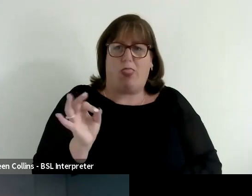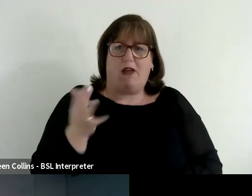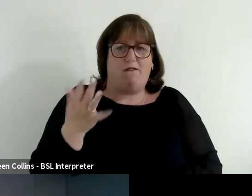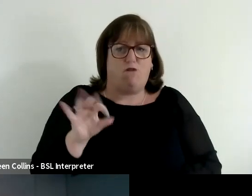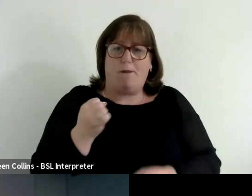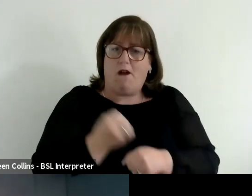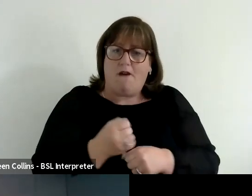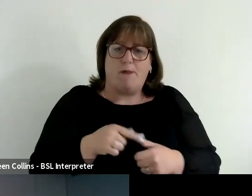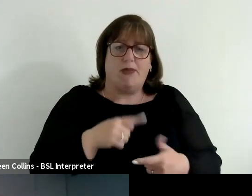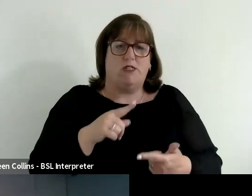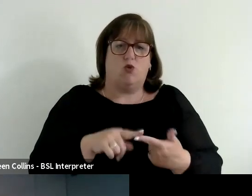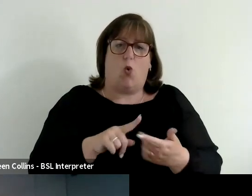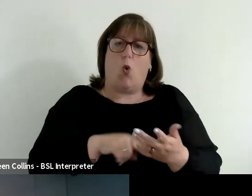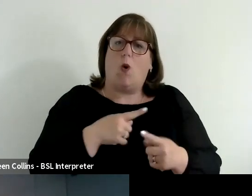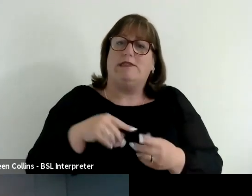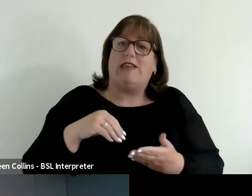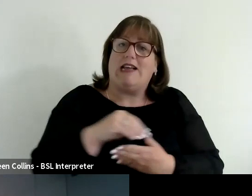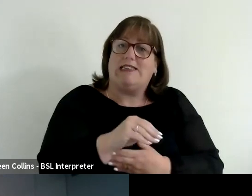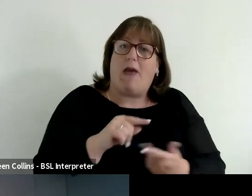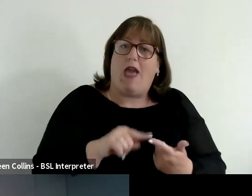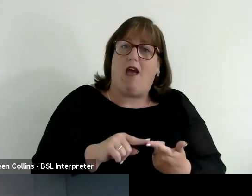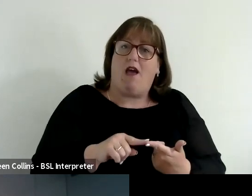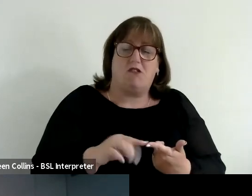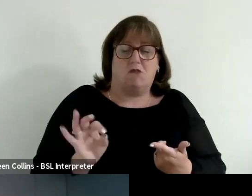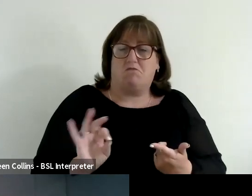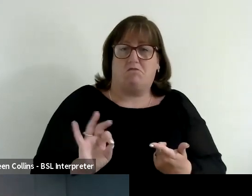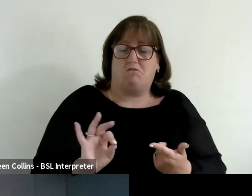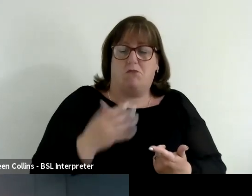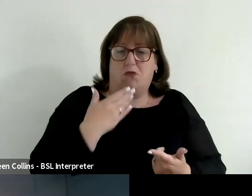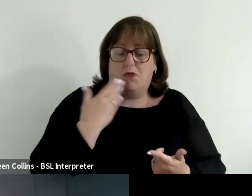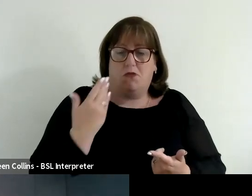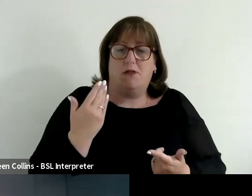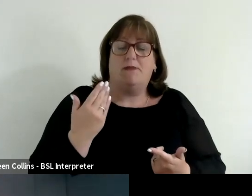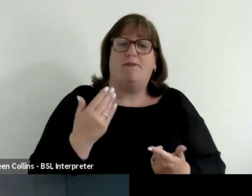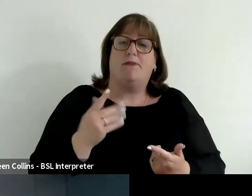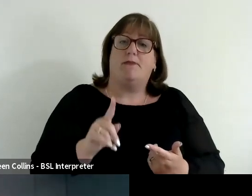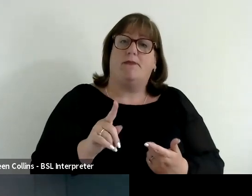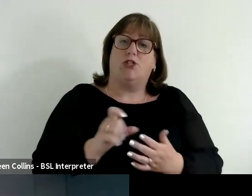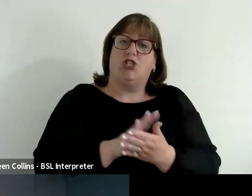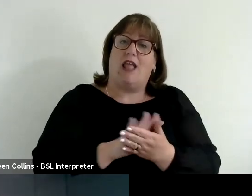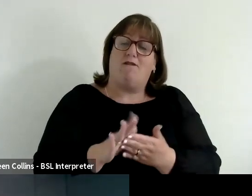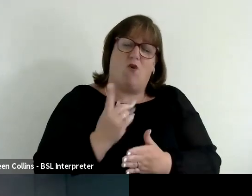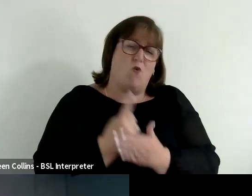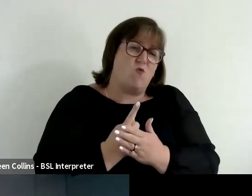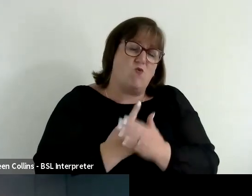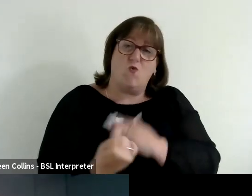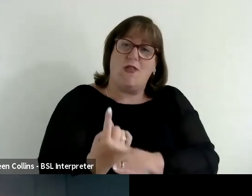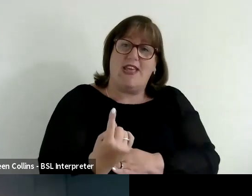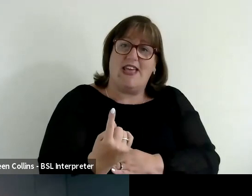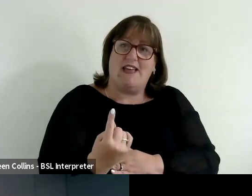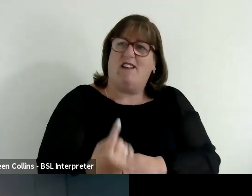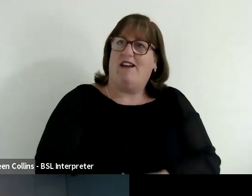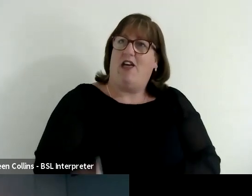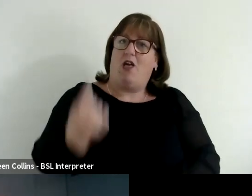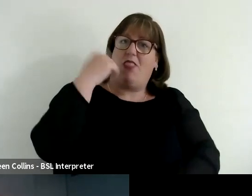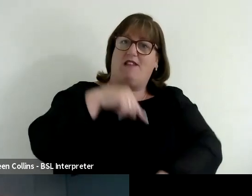the other very unique thing about Channel 4 is when we were created, and at the time there were only 3 other